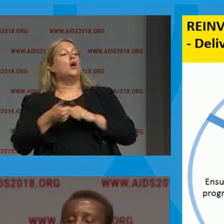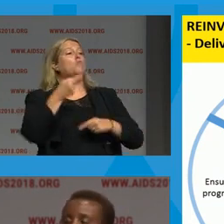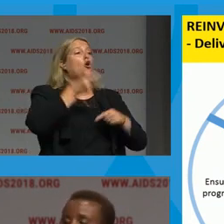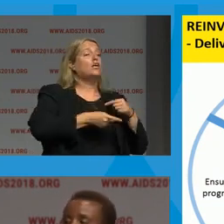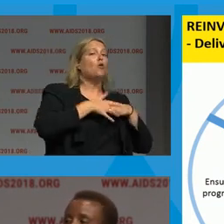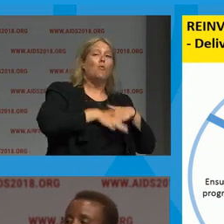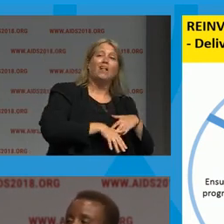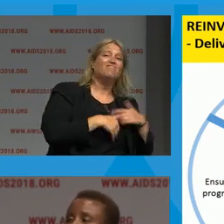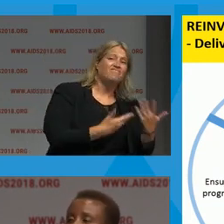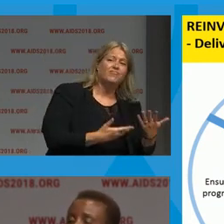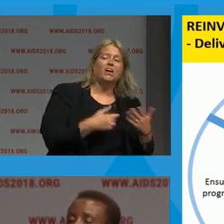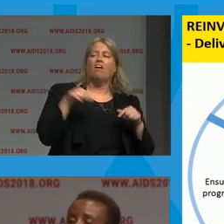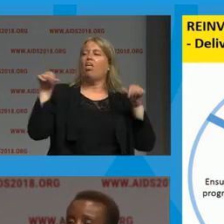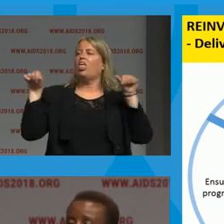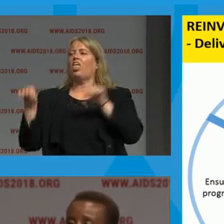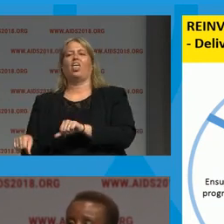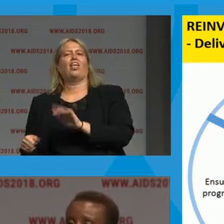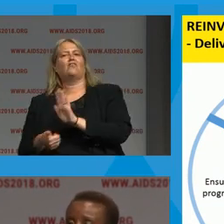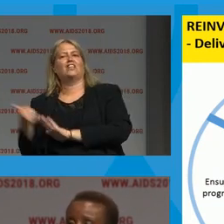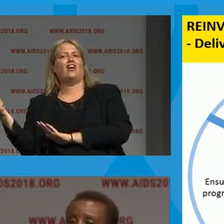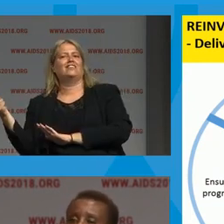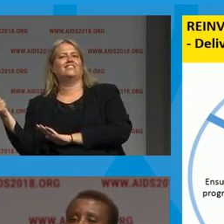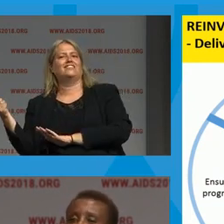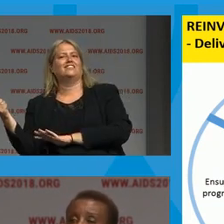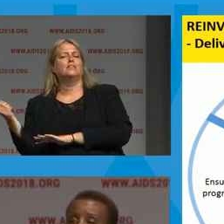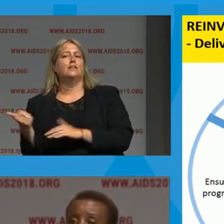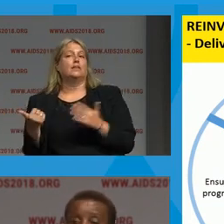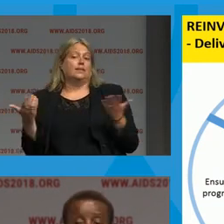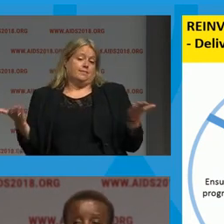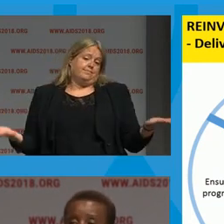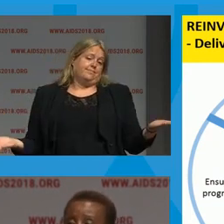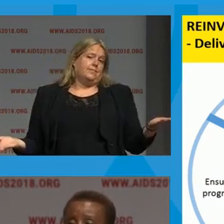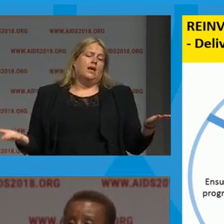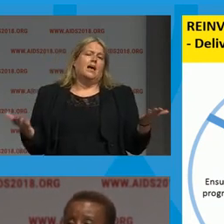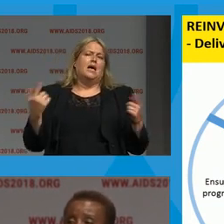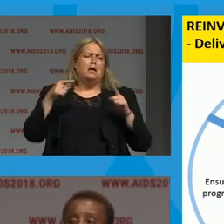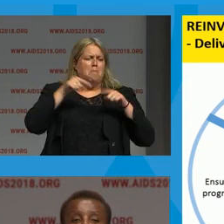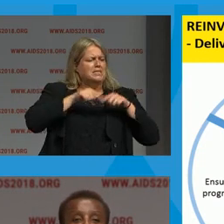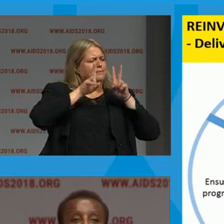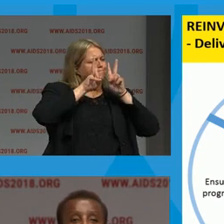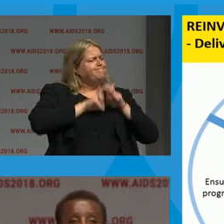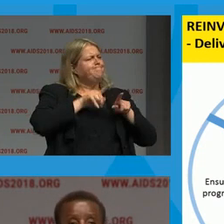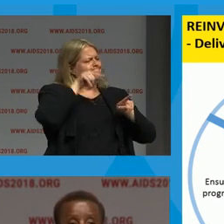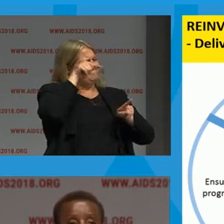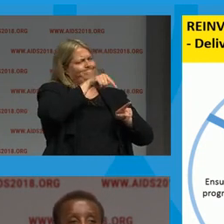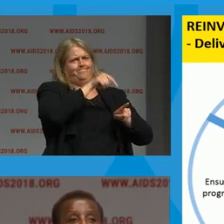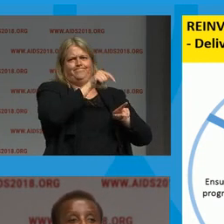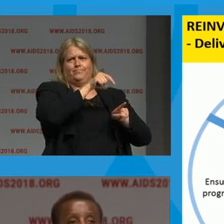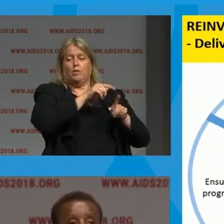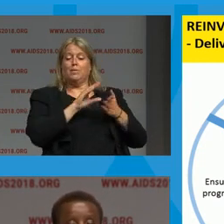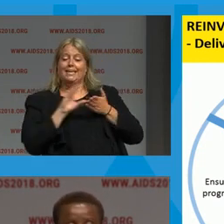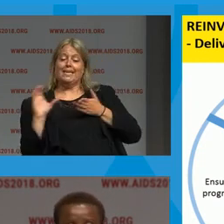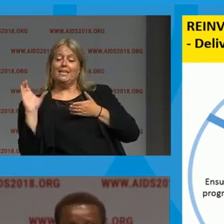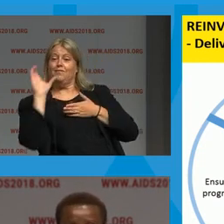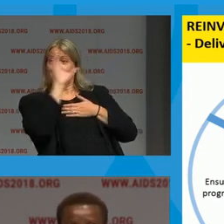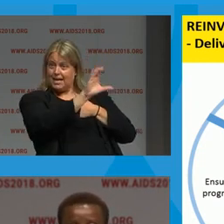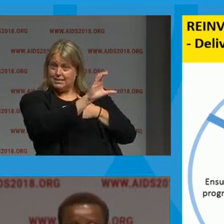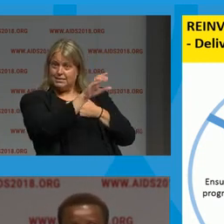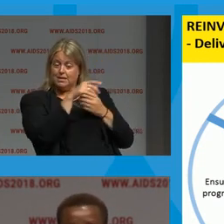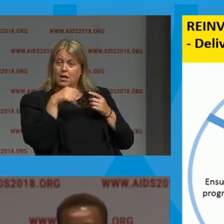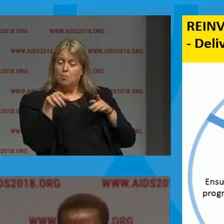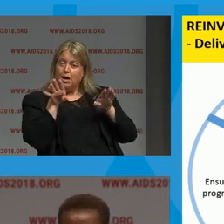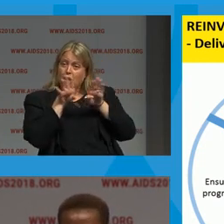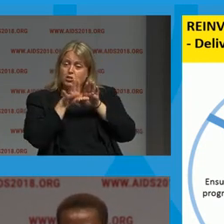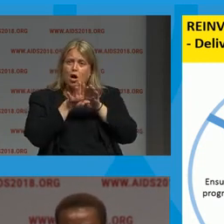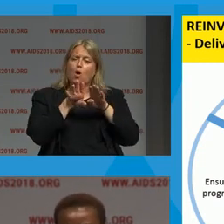we may not have, and we don't always see the results. And therefore, we have to figure out how we invest and also facilitate,